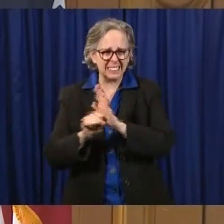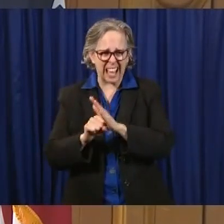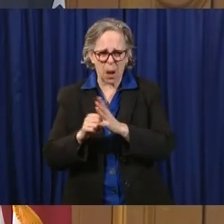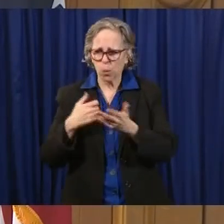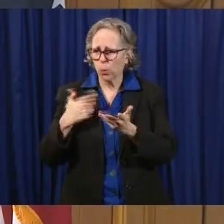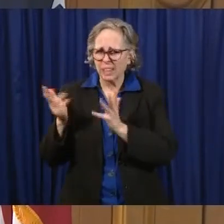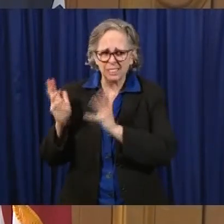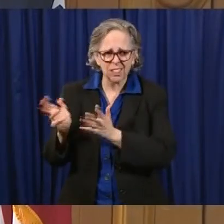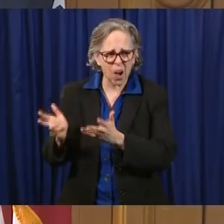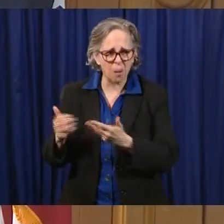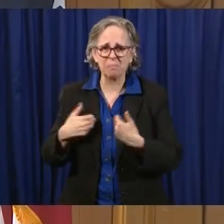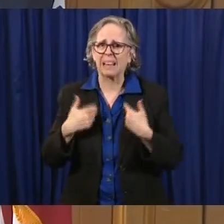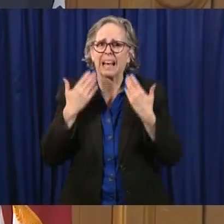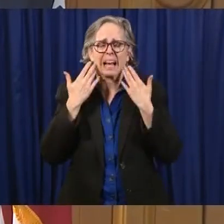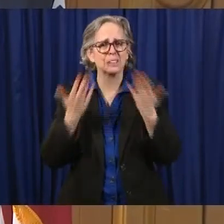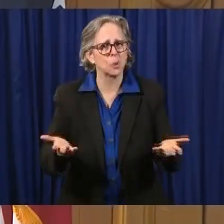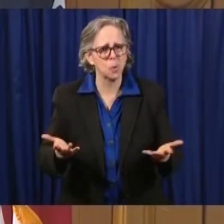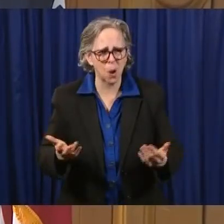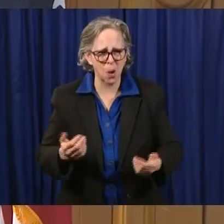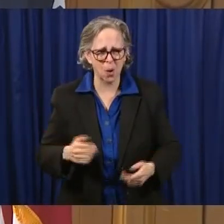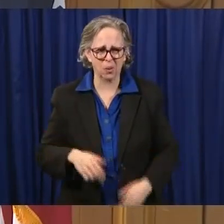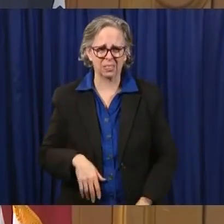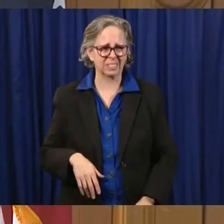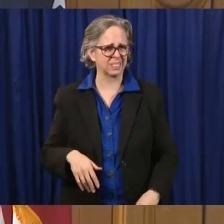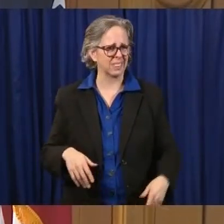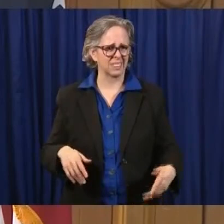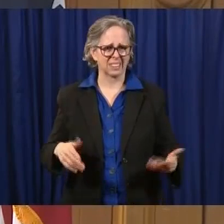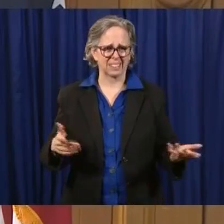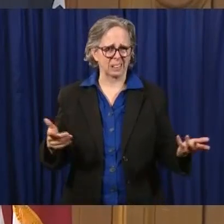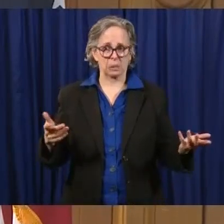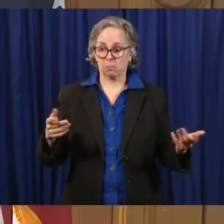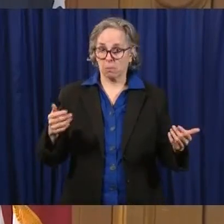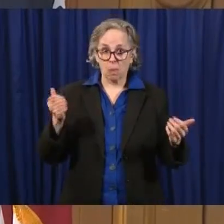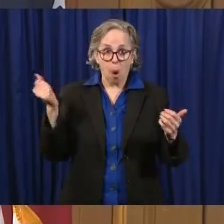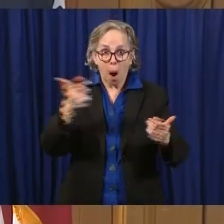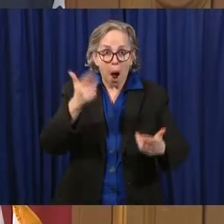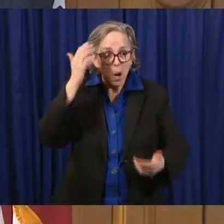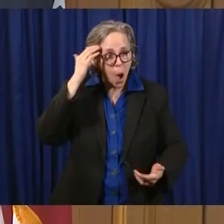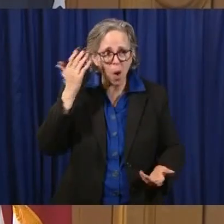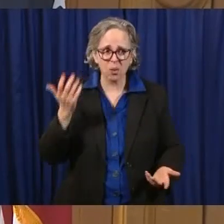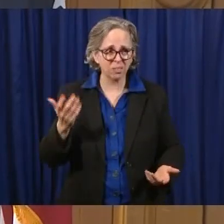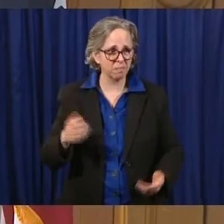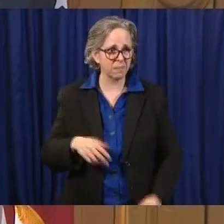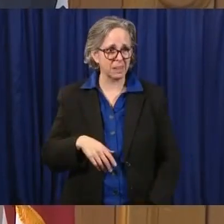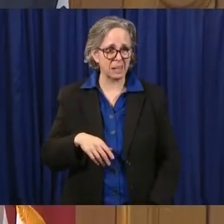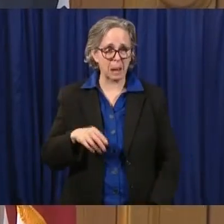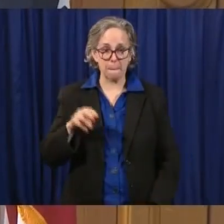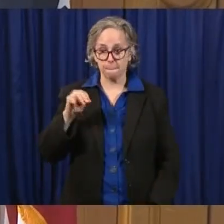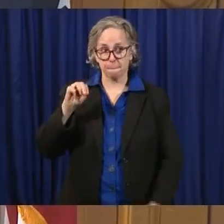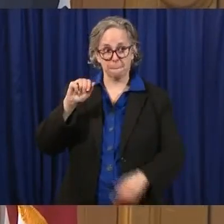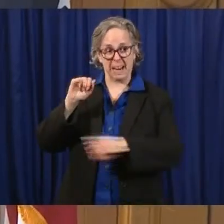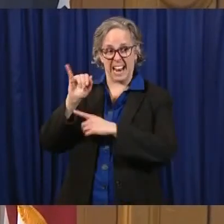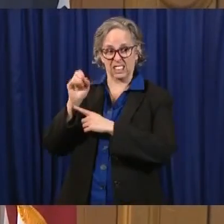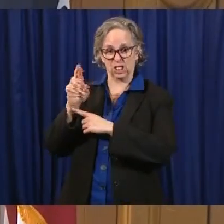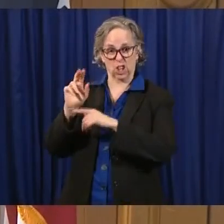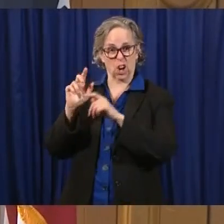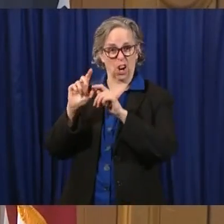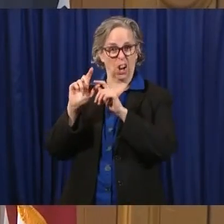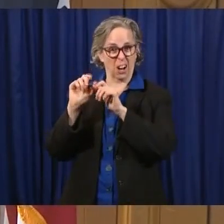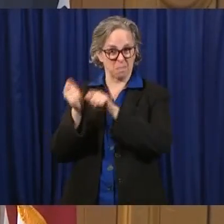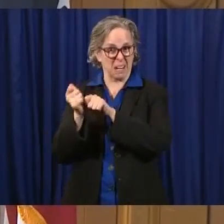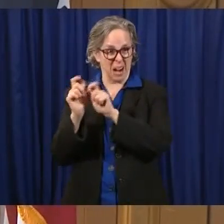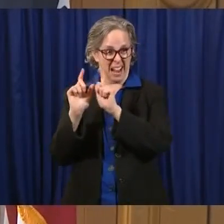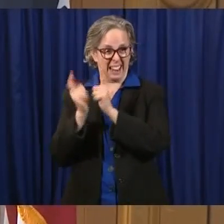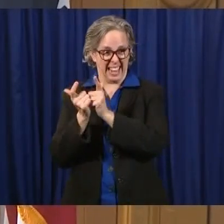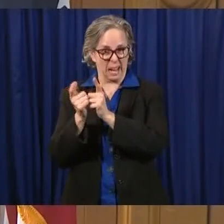don't know. I don't think anybody knows. I think baseball is going to, Major League Baseball is making